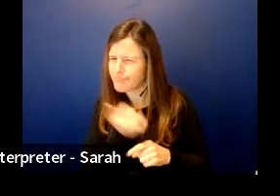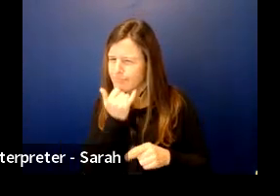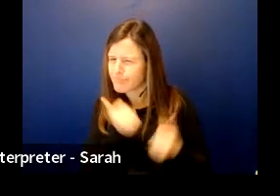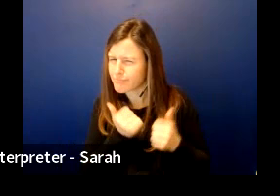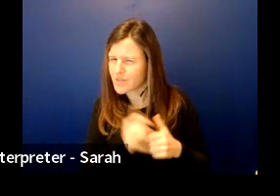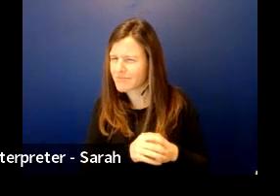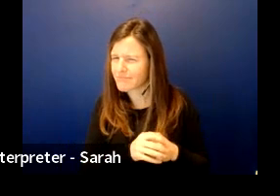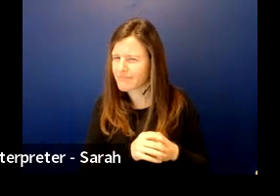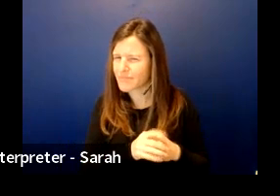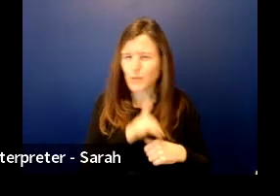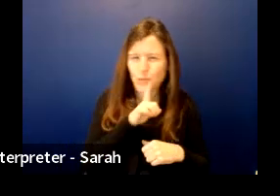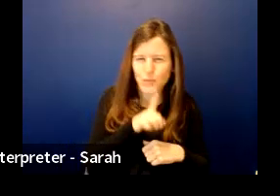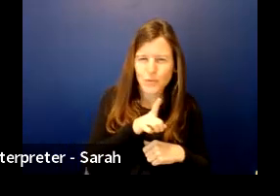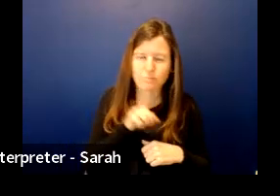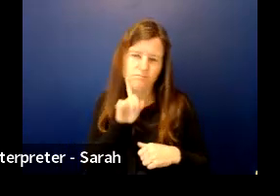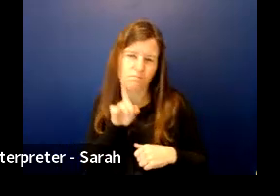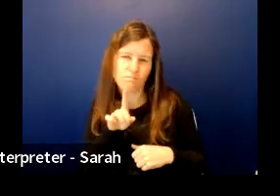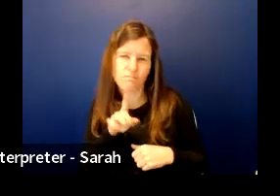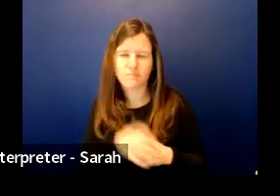True or false?